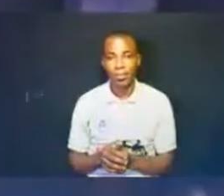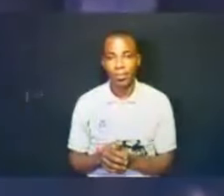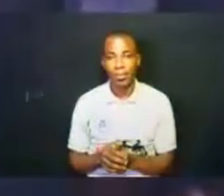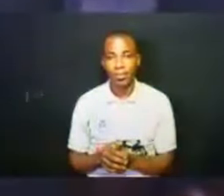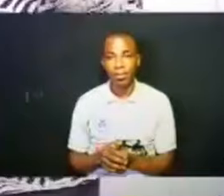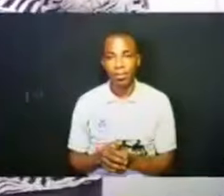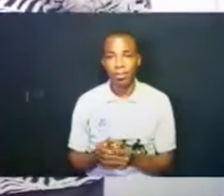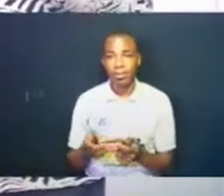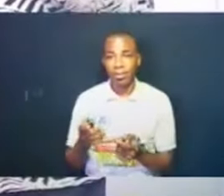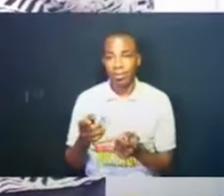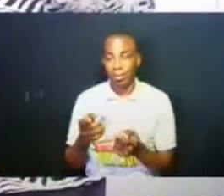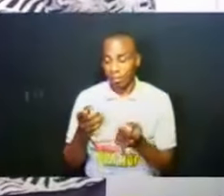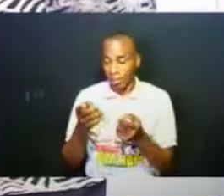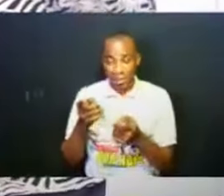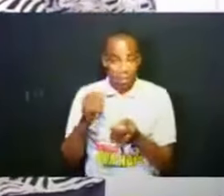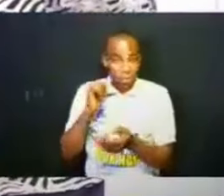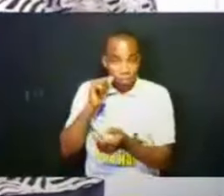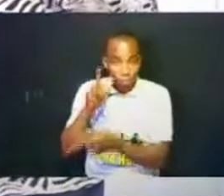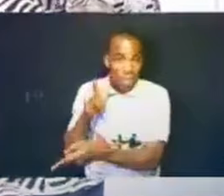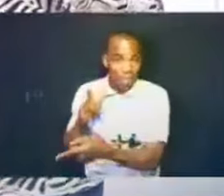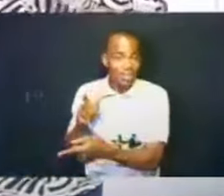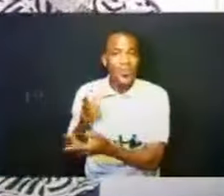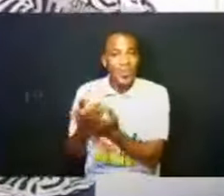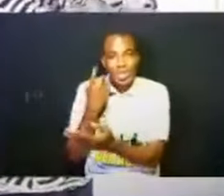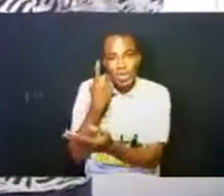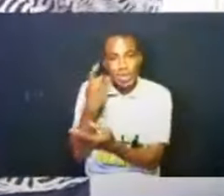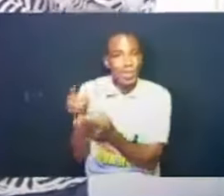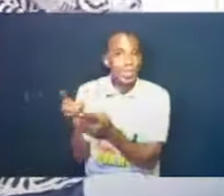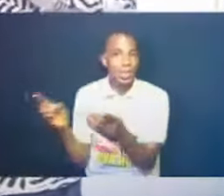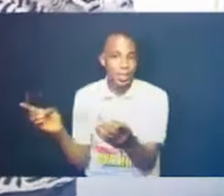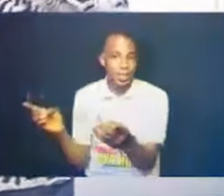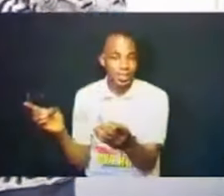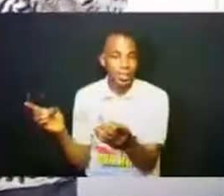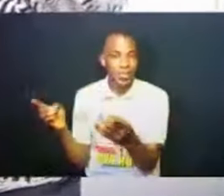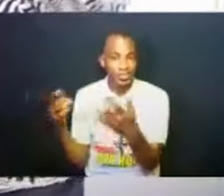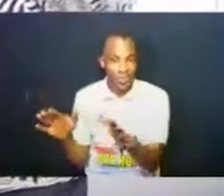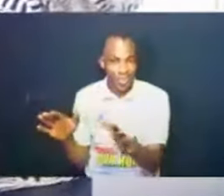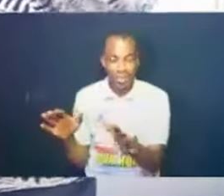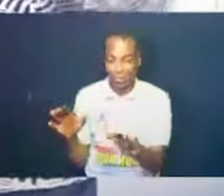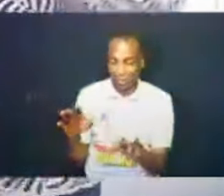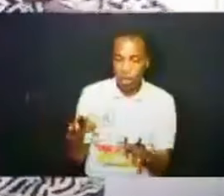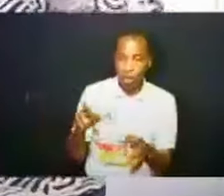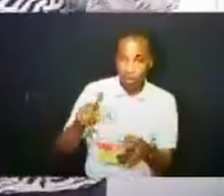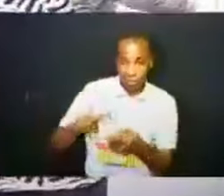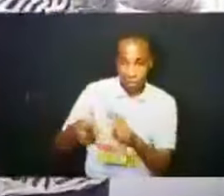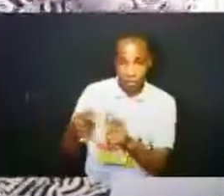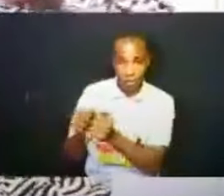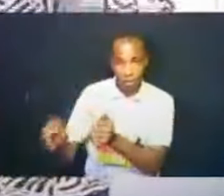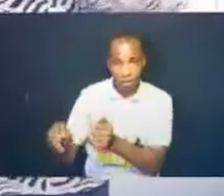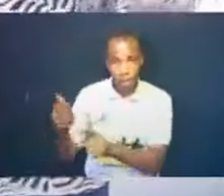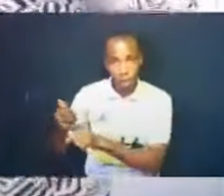She starts talking about marriage and her husbands and how she free she has become. You'll be confused. So Shasia say